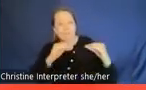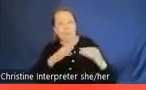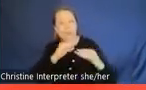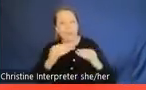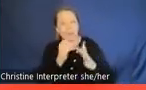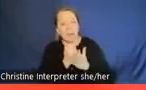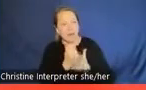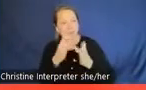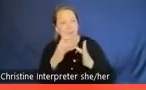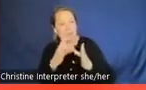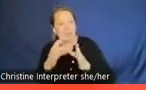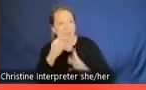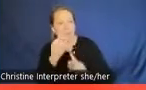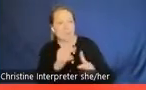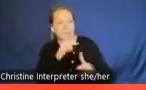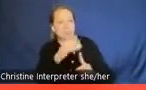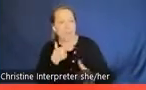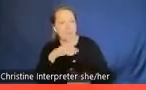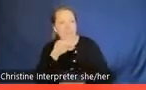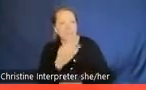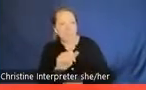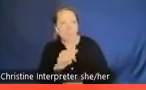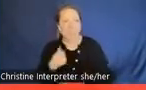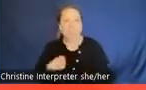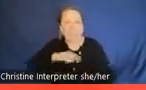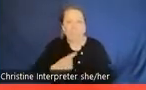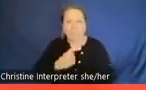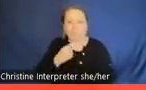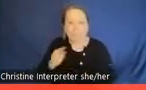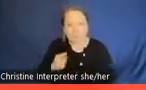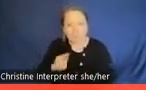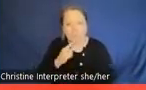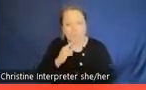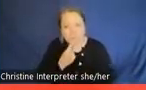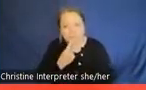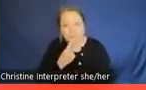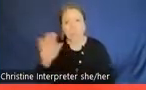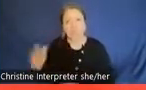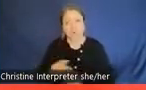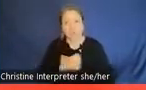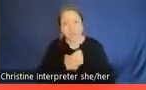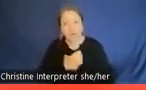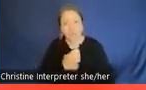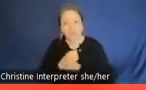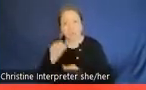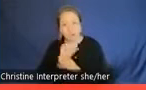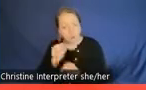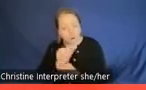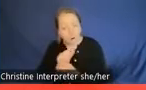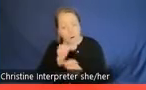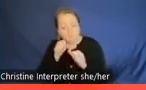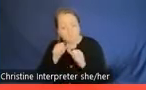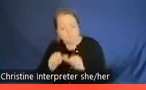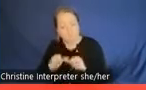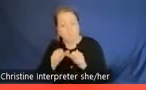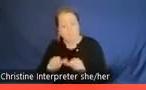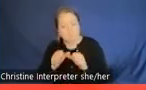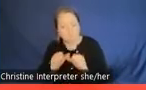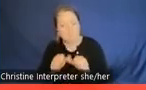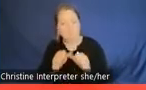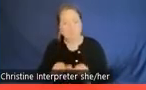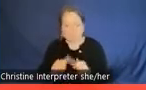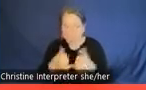disabilities. She is missed daily. Her love and dedication lives on in our work and the spirit of independent